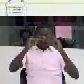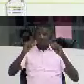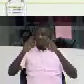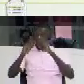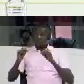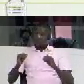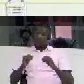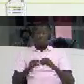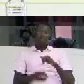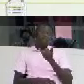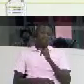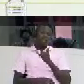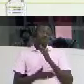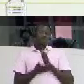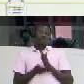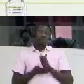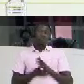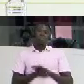waaw. Yes, yes, indeed.